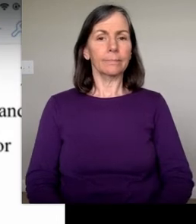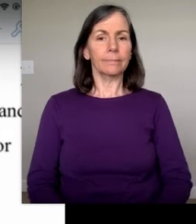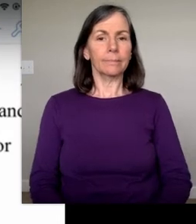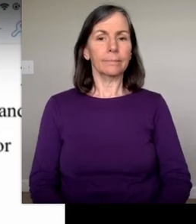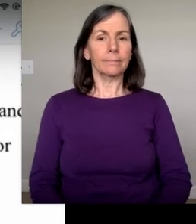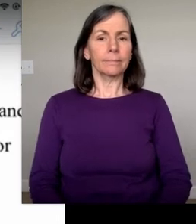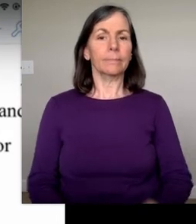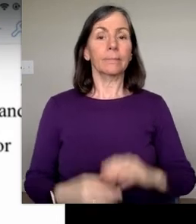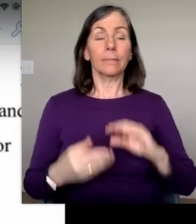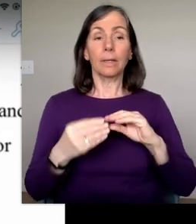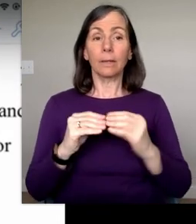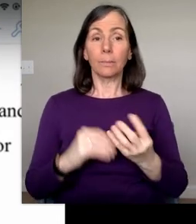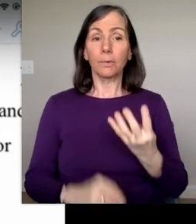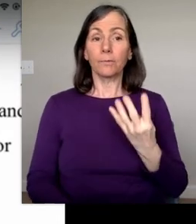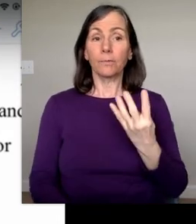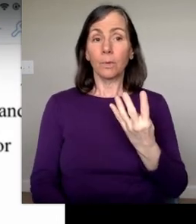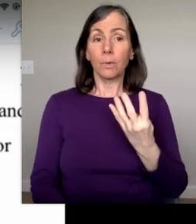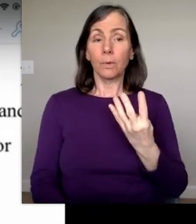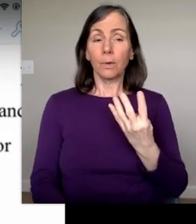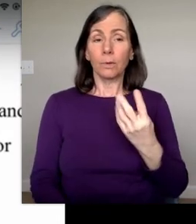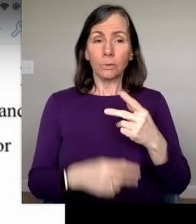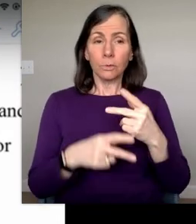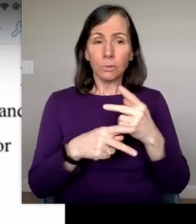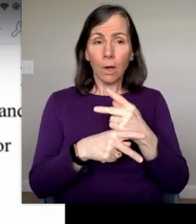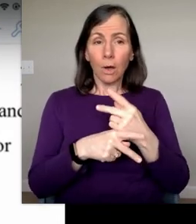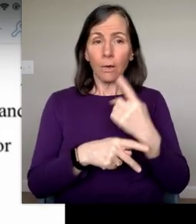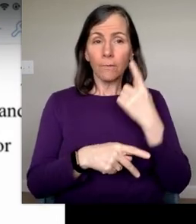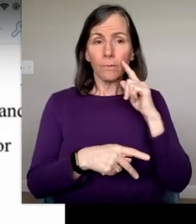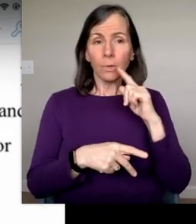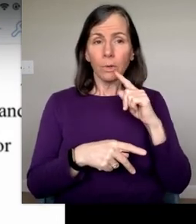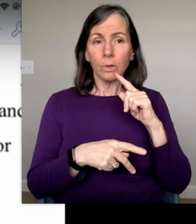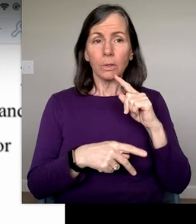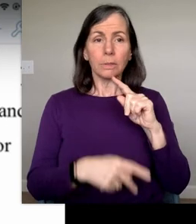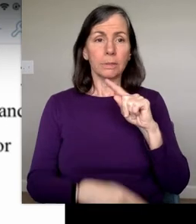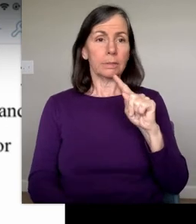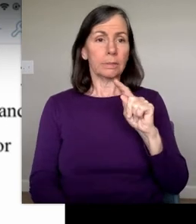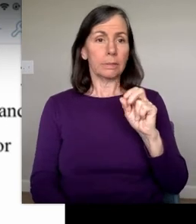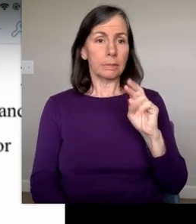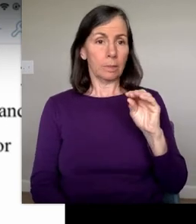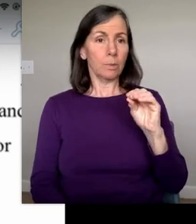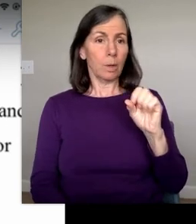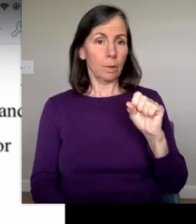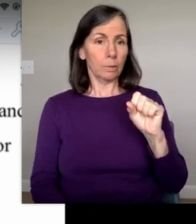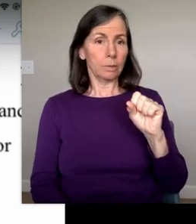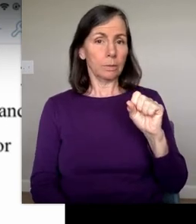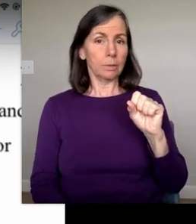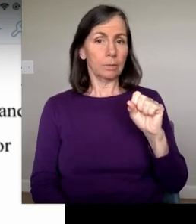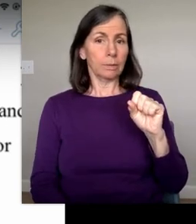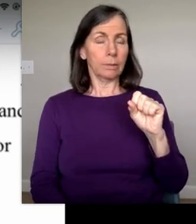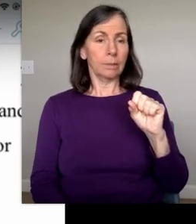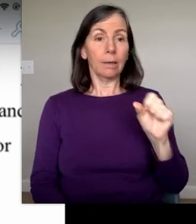Number 4 says solve for your zeros, which also means solve